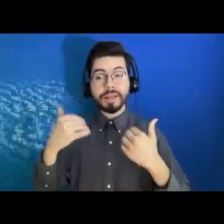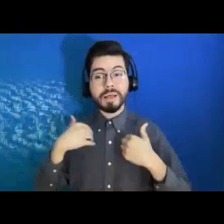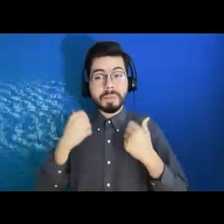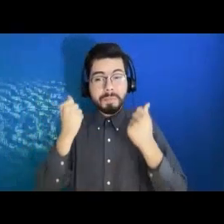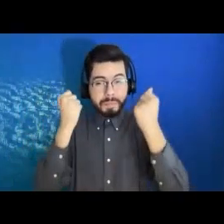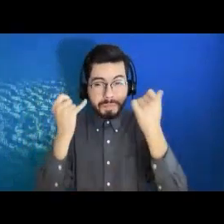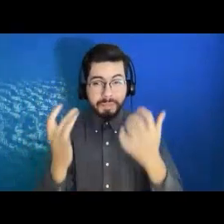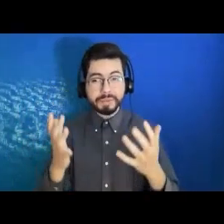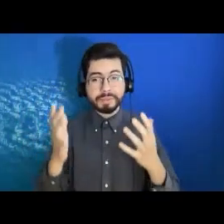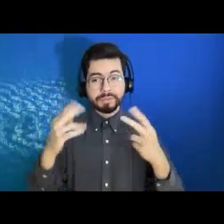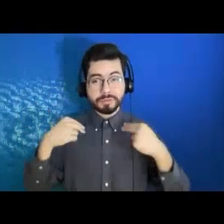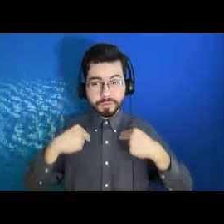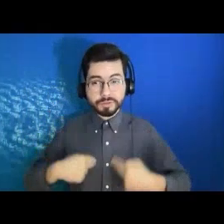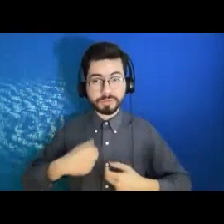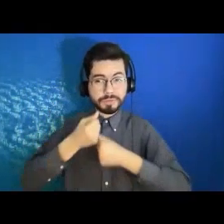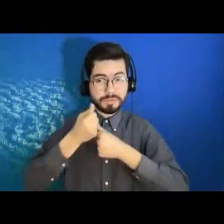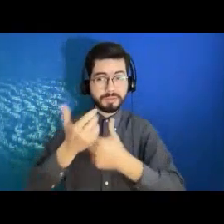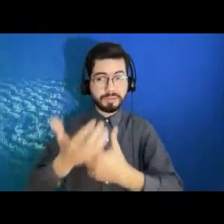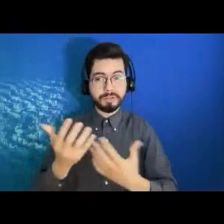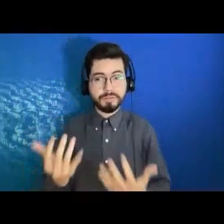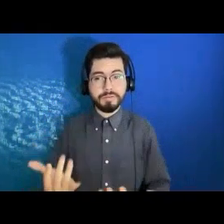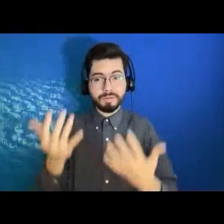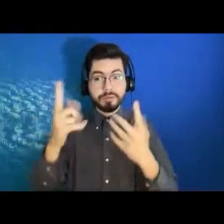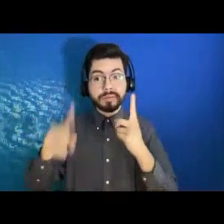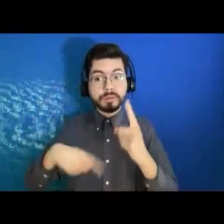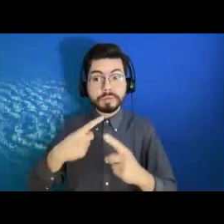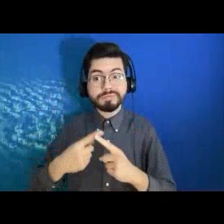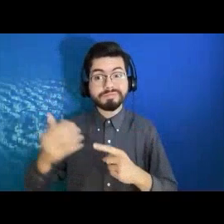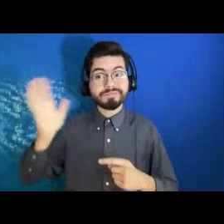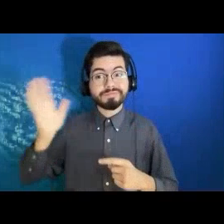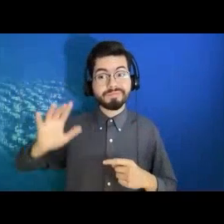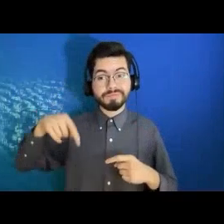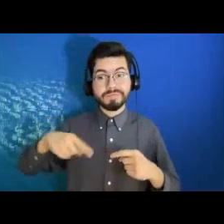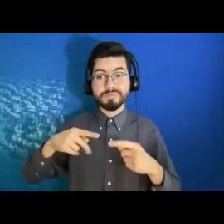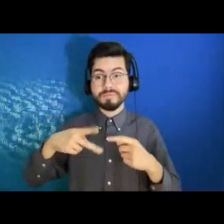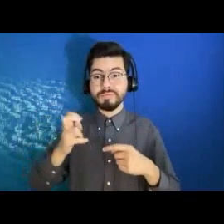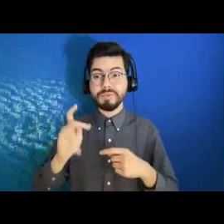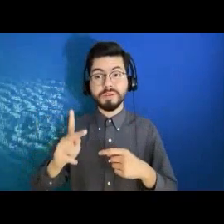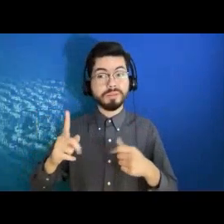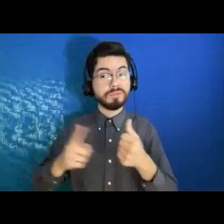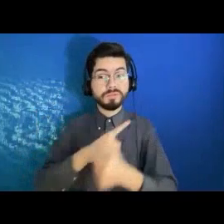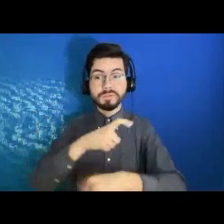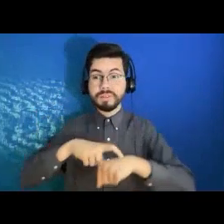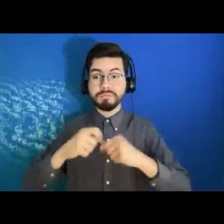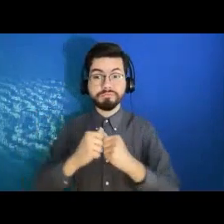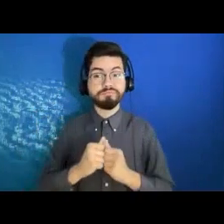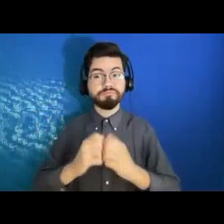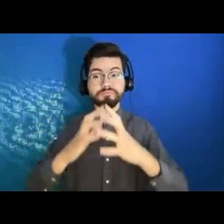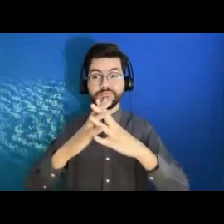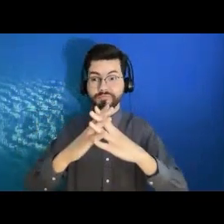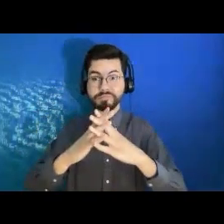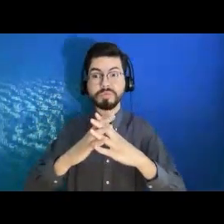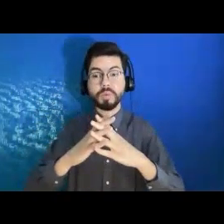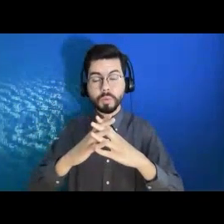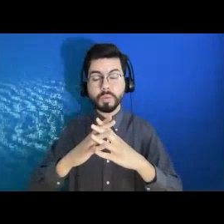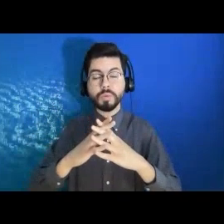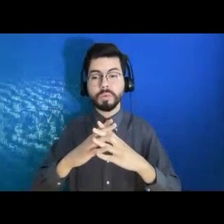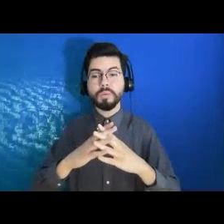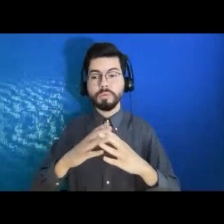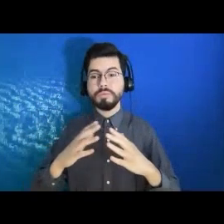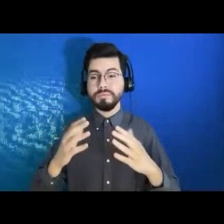fires in the early stages of the establishment of the park. There was just, as you can imagine, a lot less organized with the